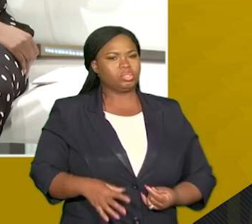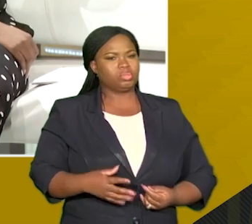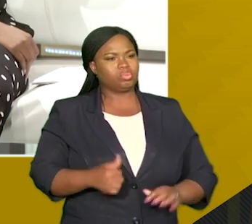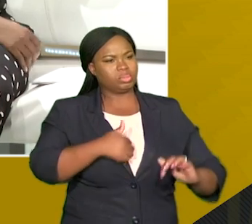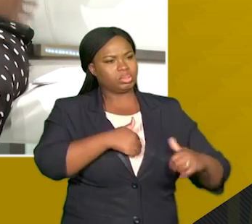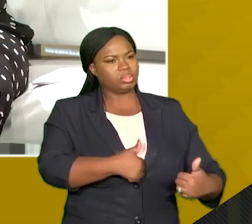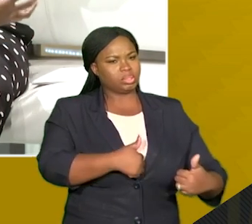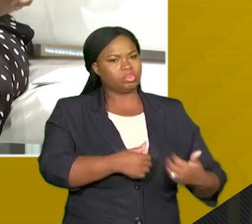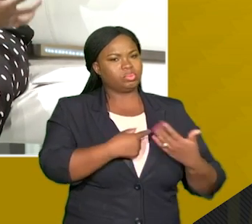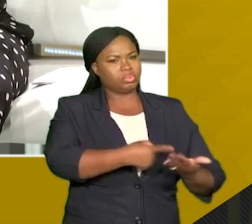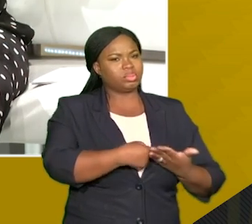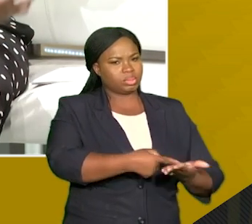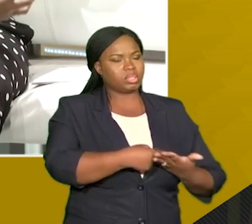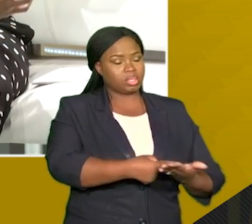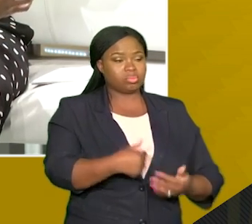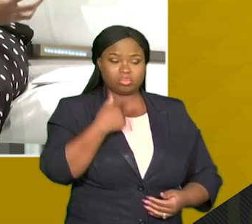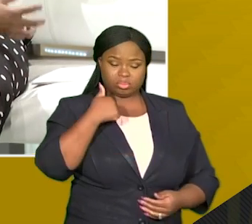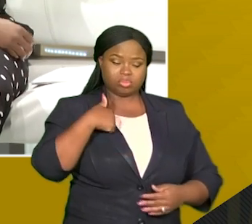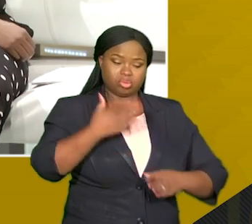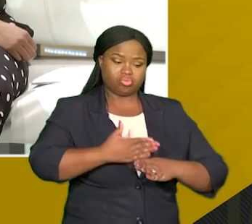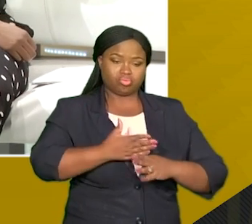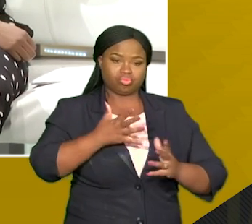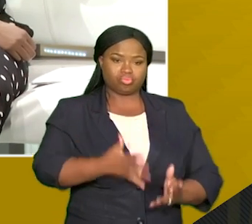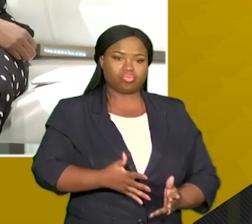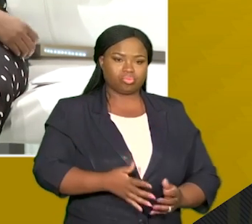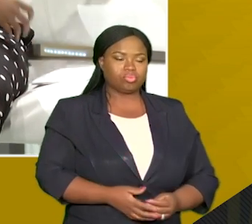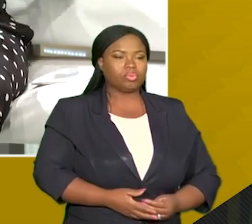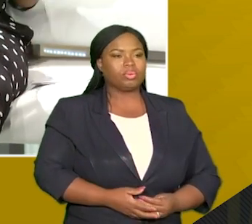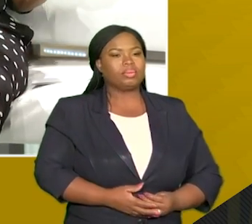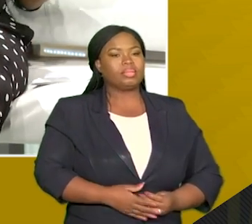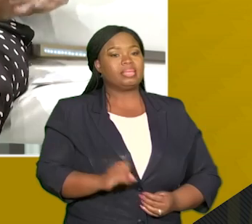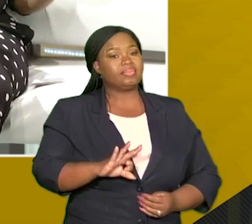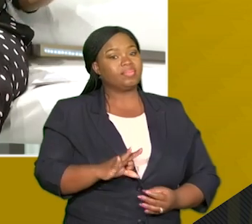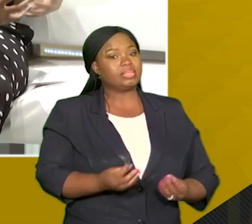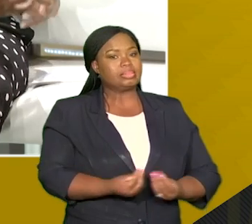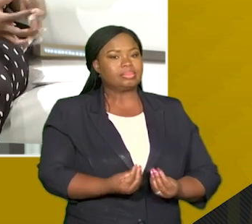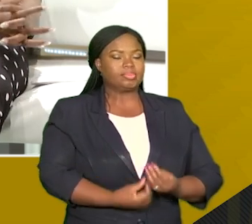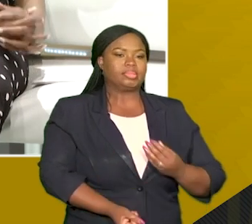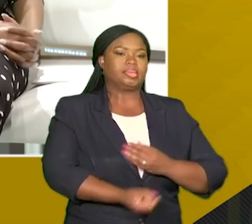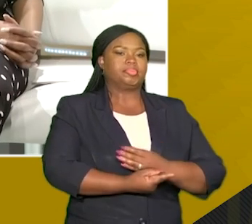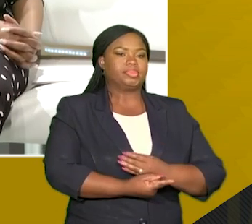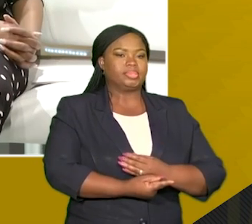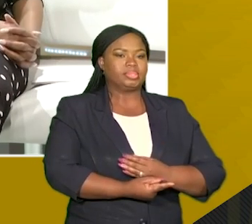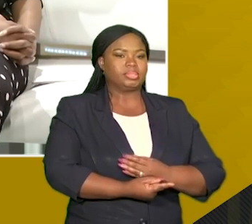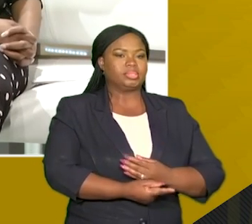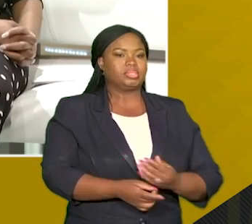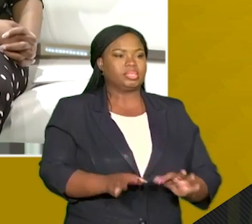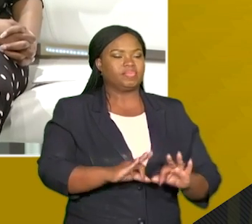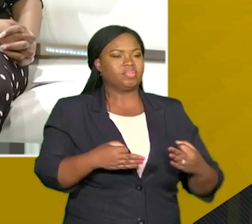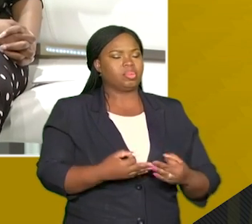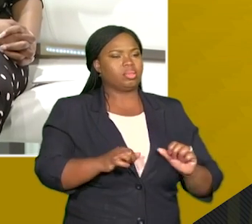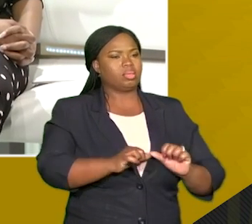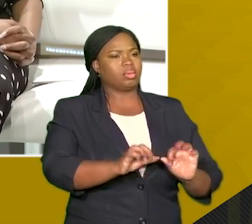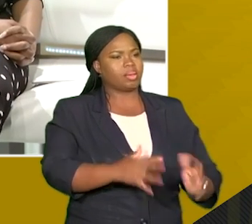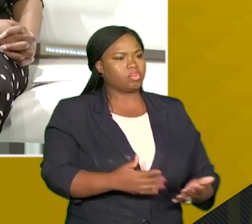le papa to discuss, this is my job, and you know, if something like this is to happen, gore na family itla